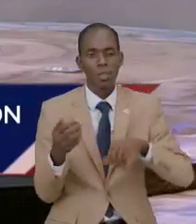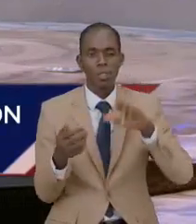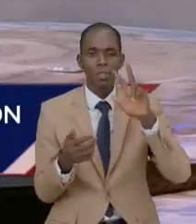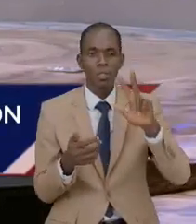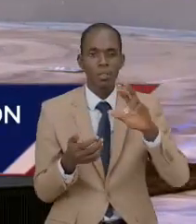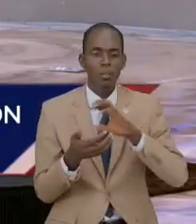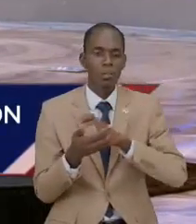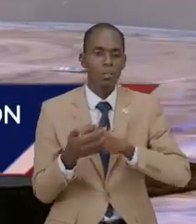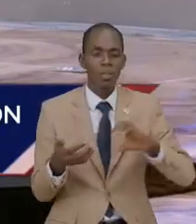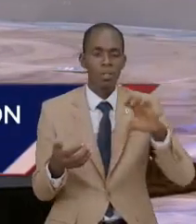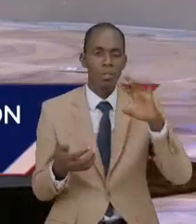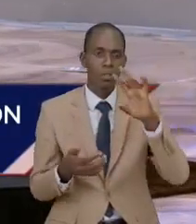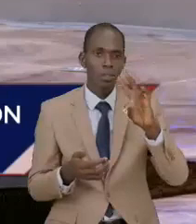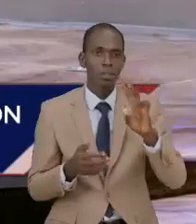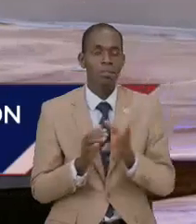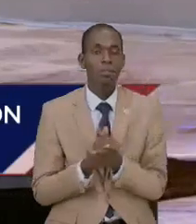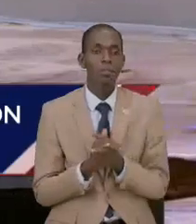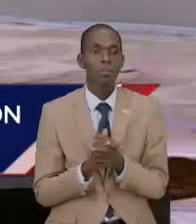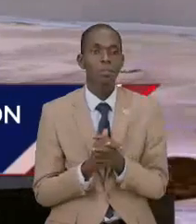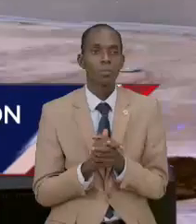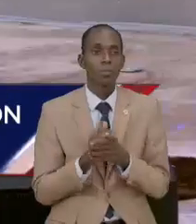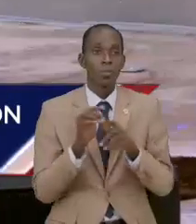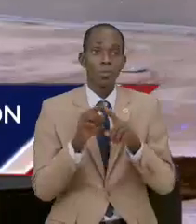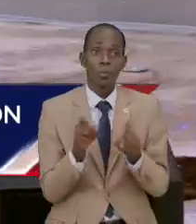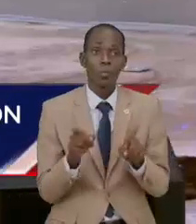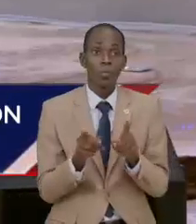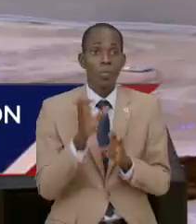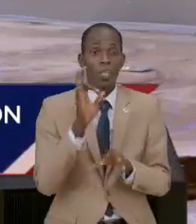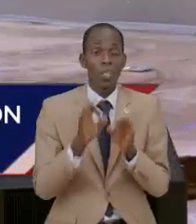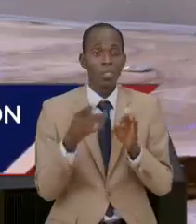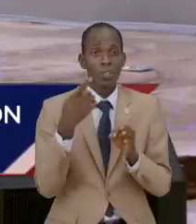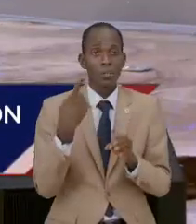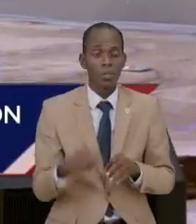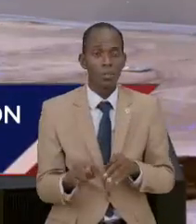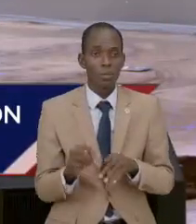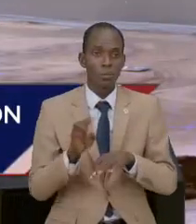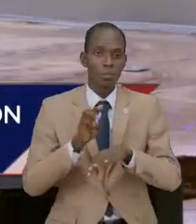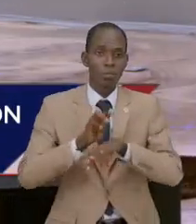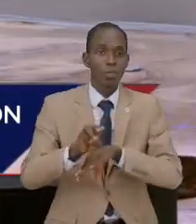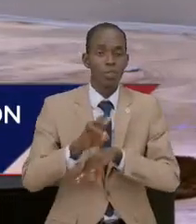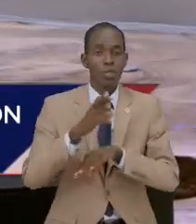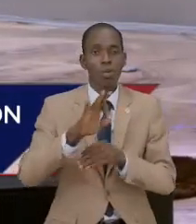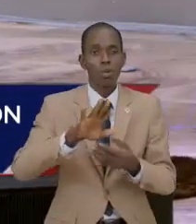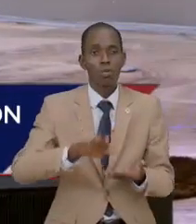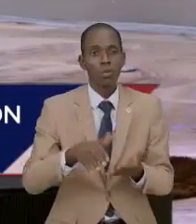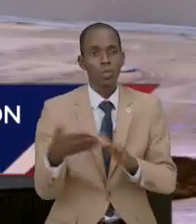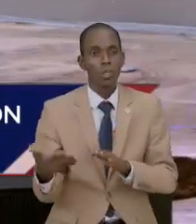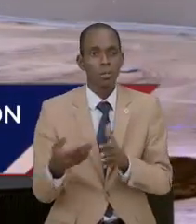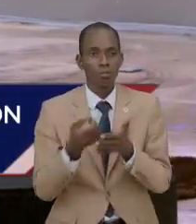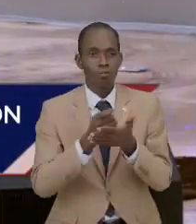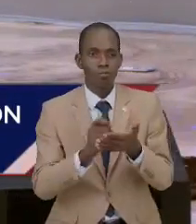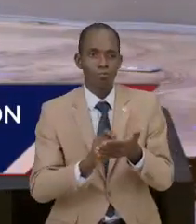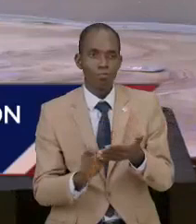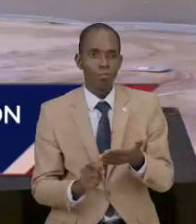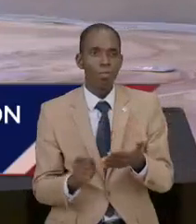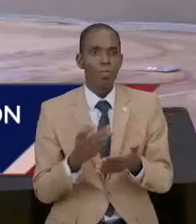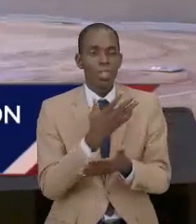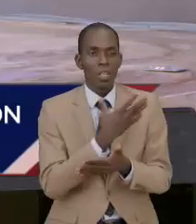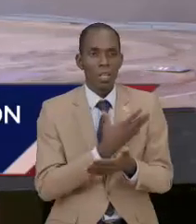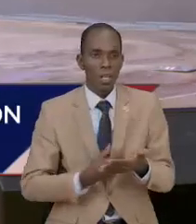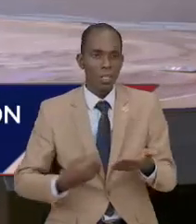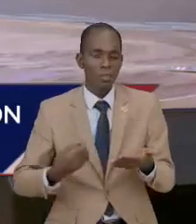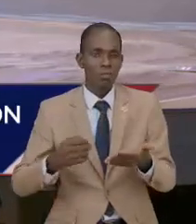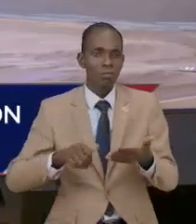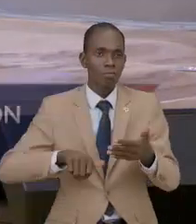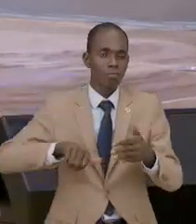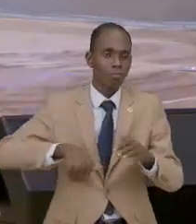3, reading from verse 7. But if the ministration of death, written and